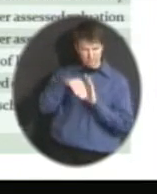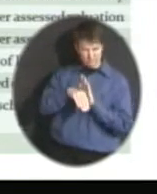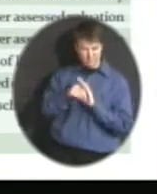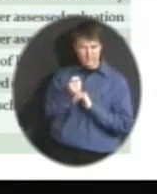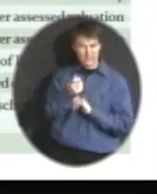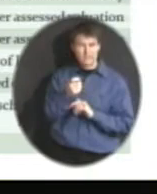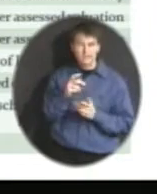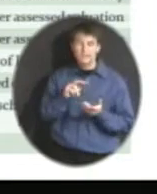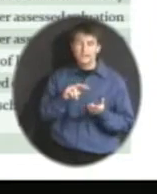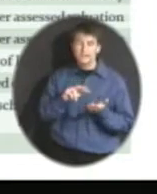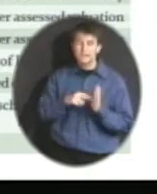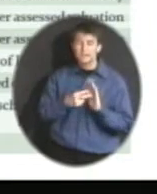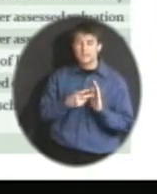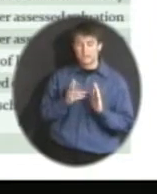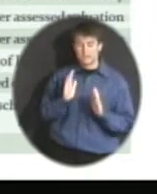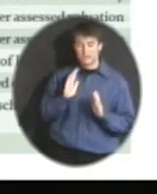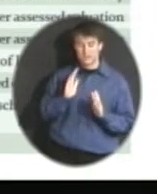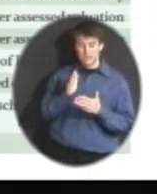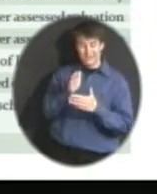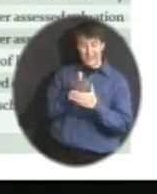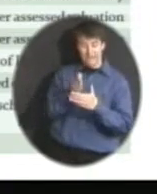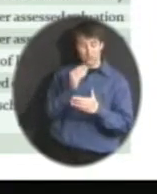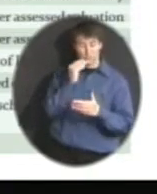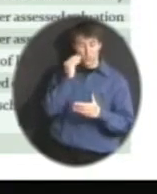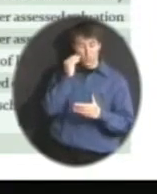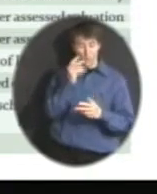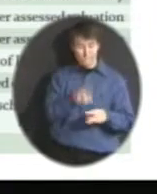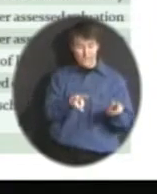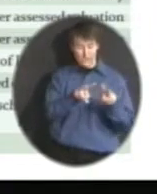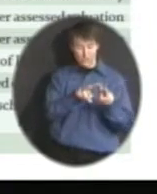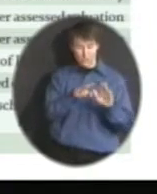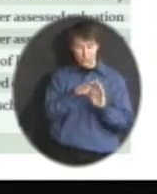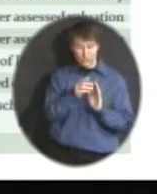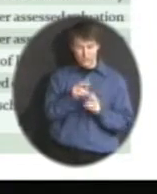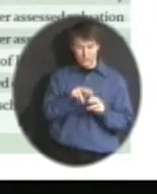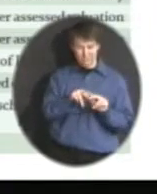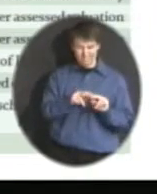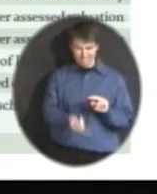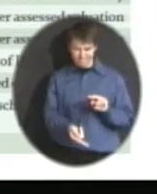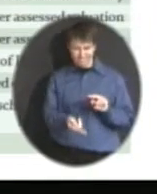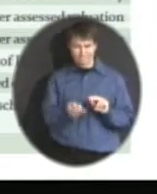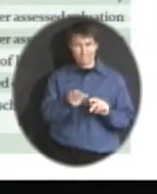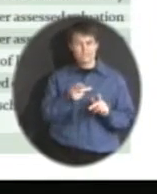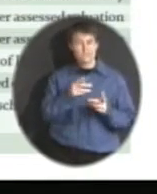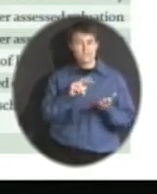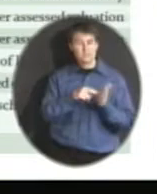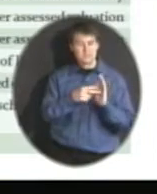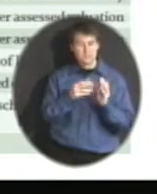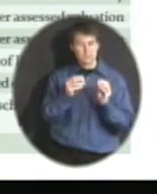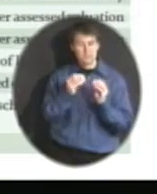percentage, which means our average home value has dropped, so it's closer to the state average